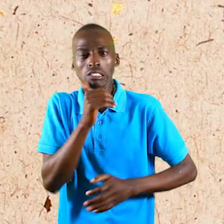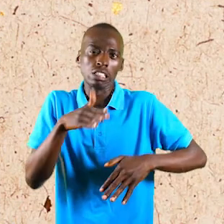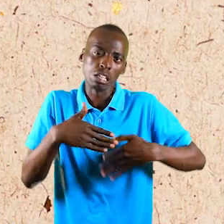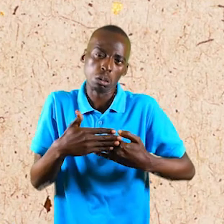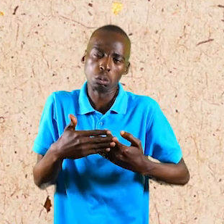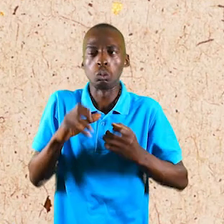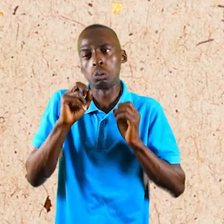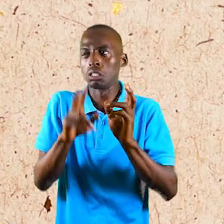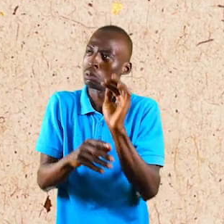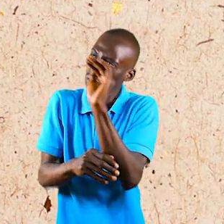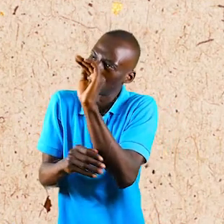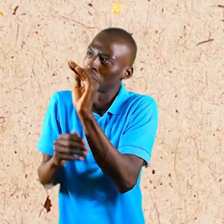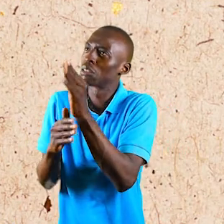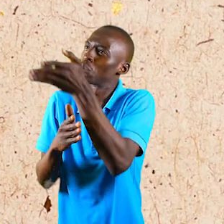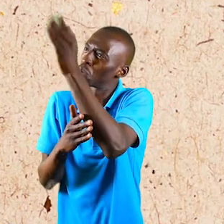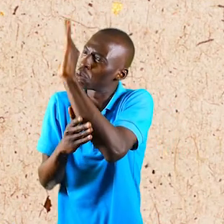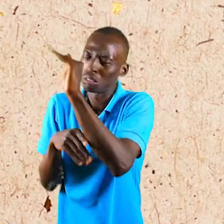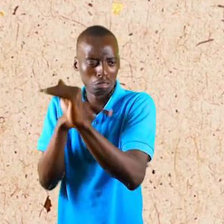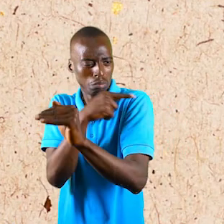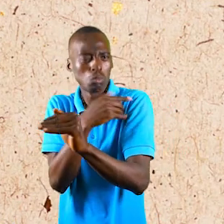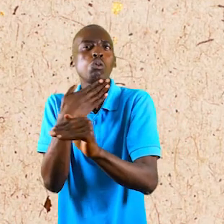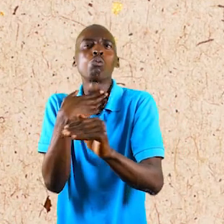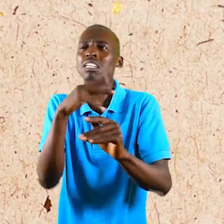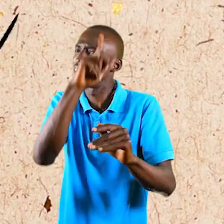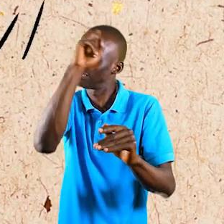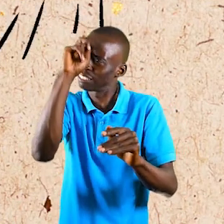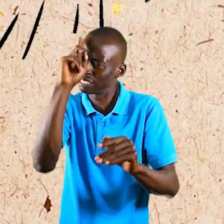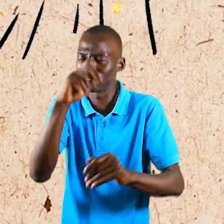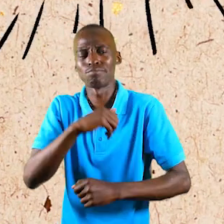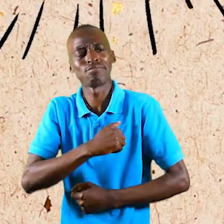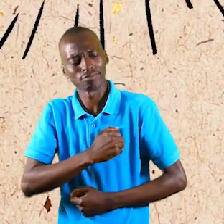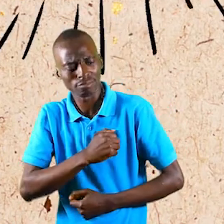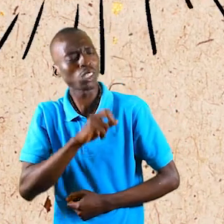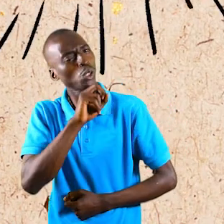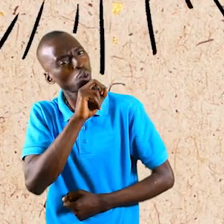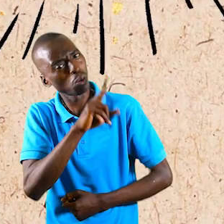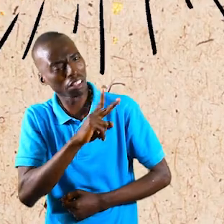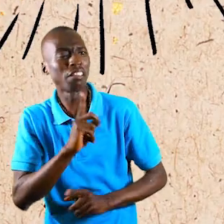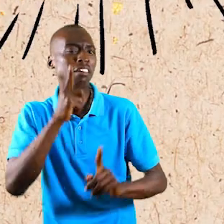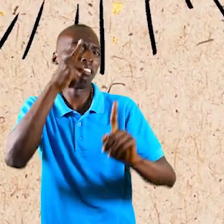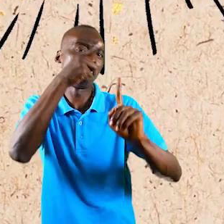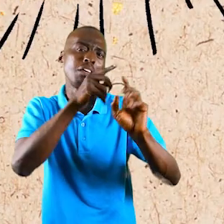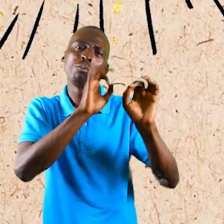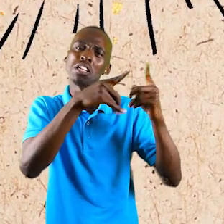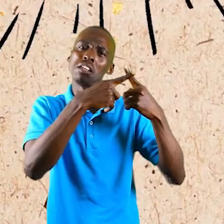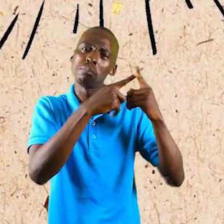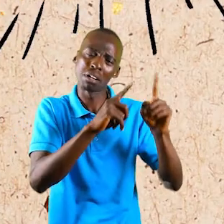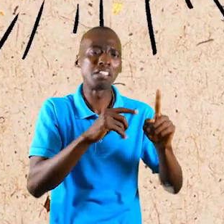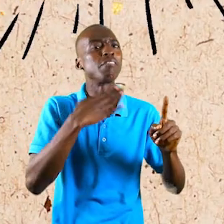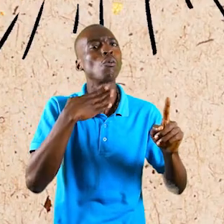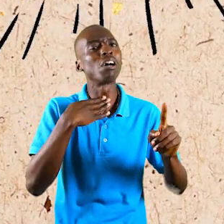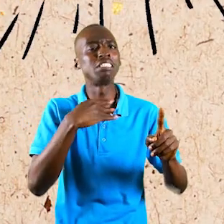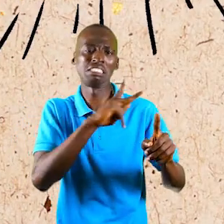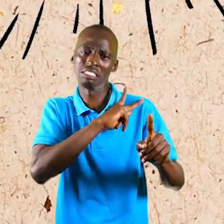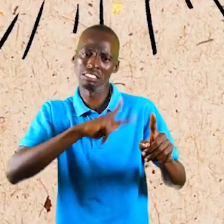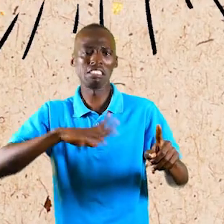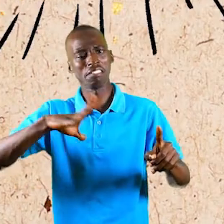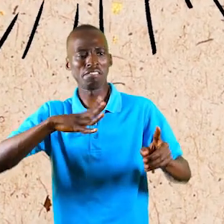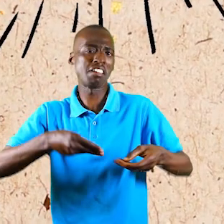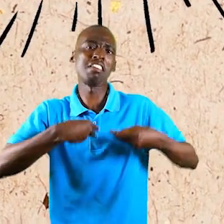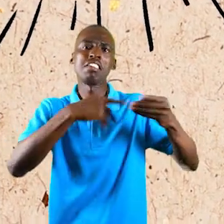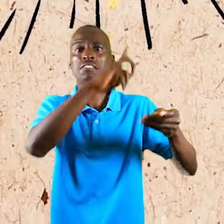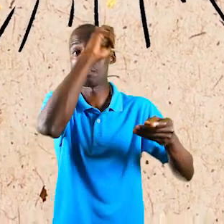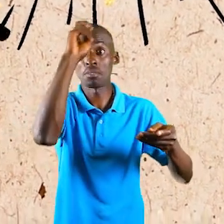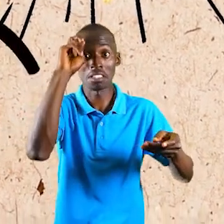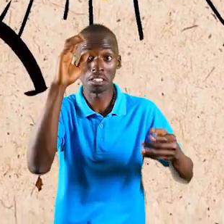and he goes to consult with God. And God says, yes, their motives are all wrong, but if a king is what they want, give them one.